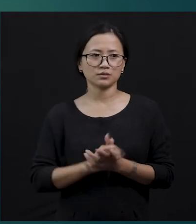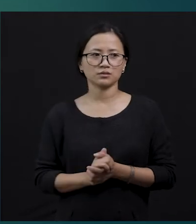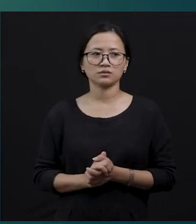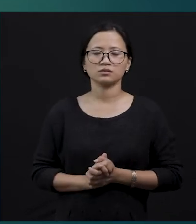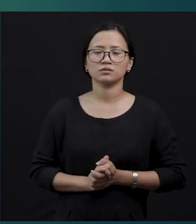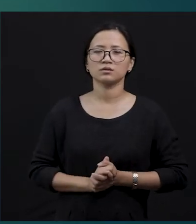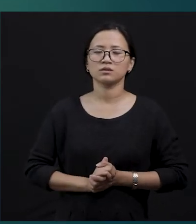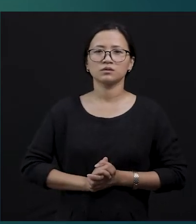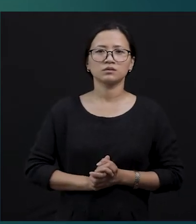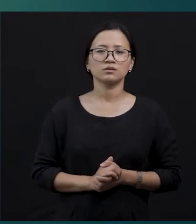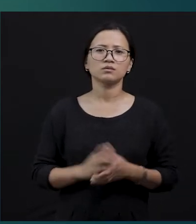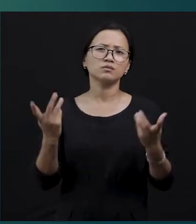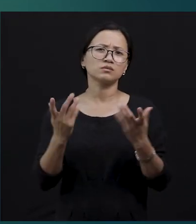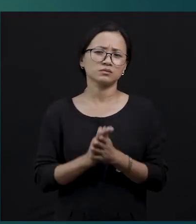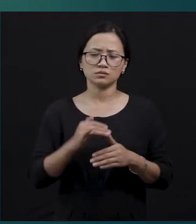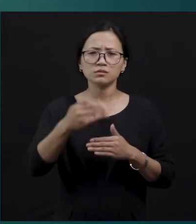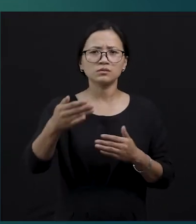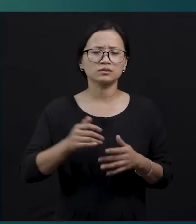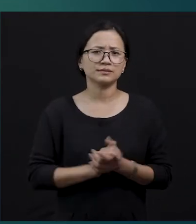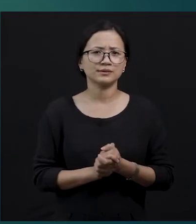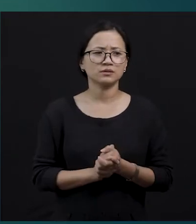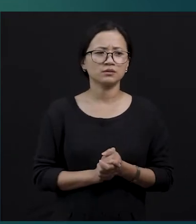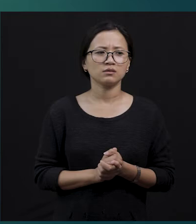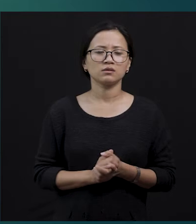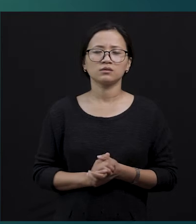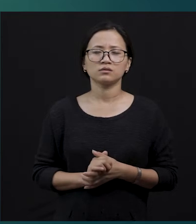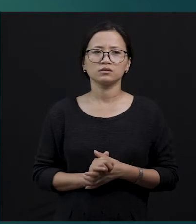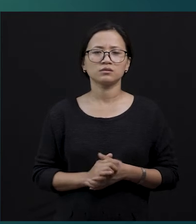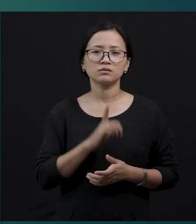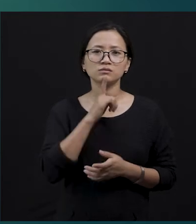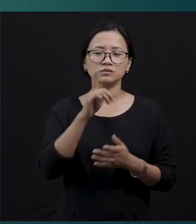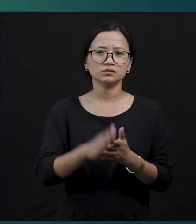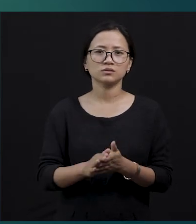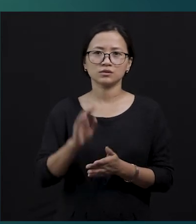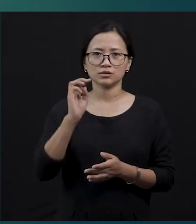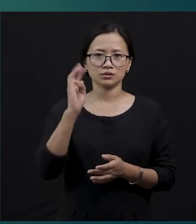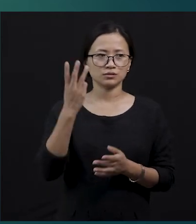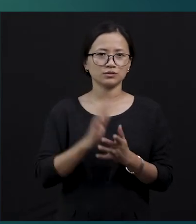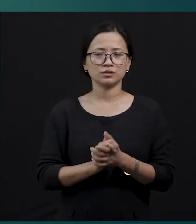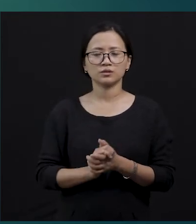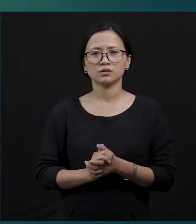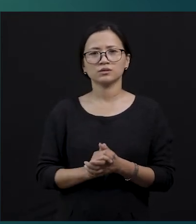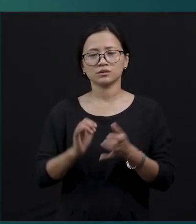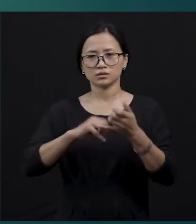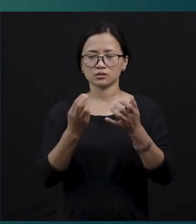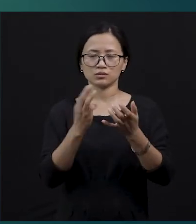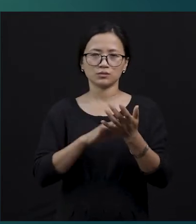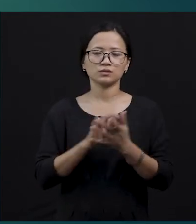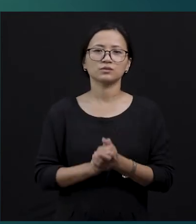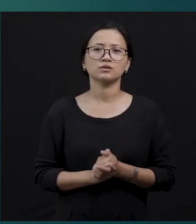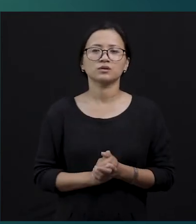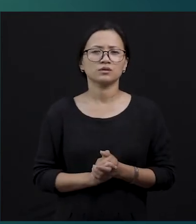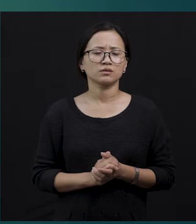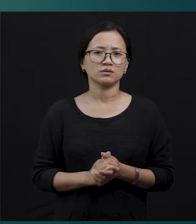420 minutes. So, what is the process, children? As I've already taught you 3 sums related to this. Can